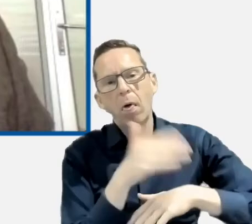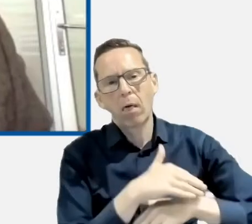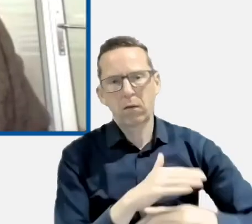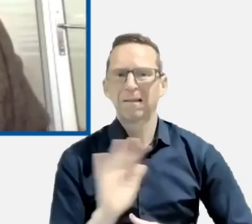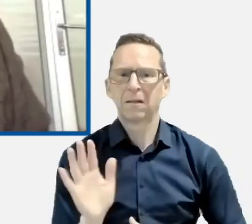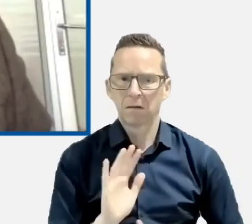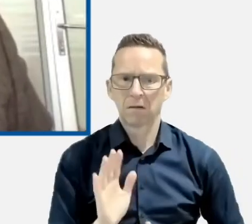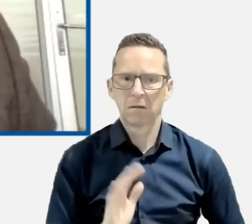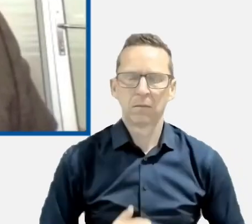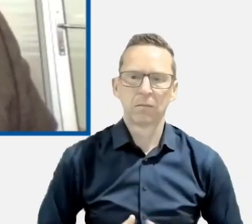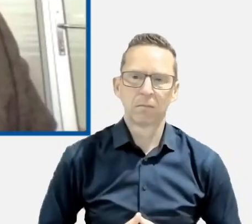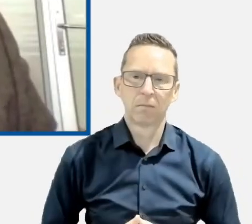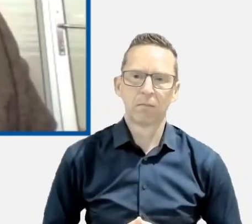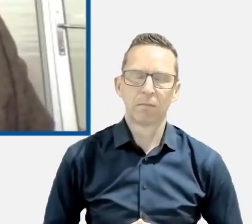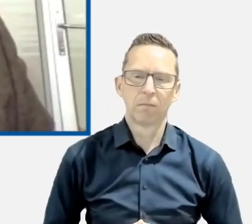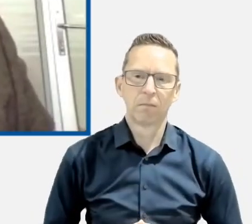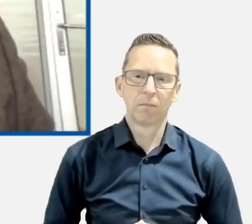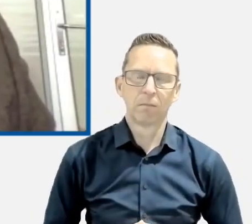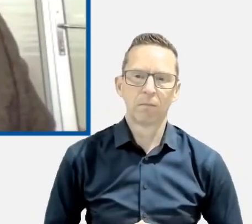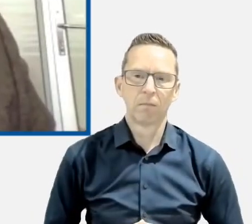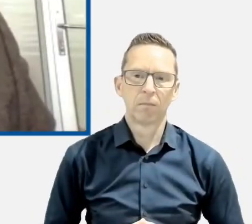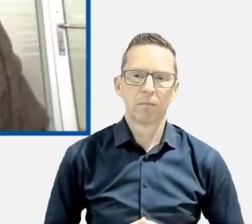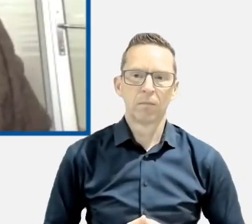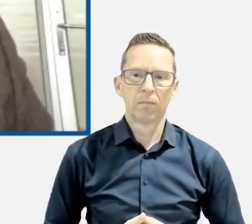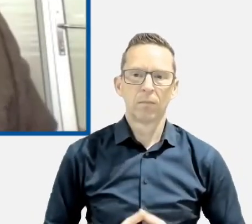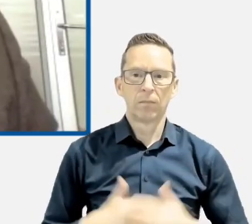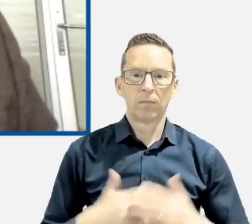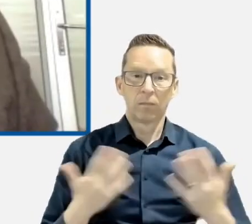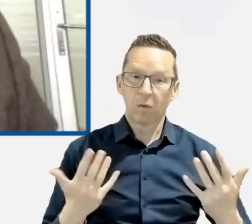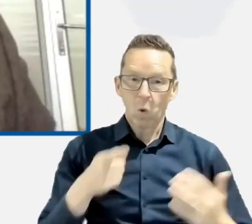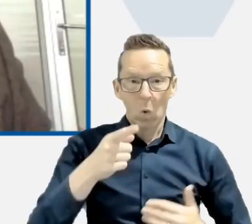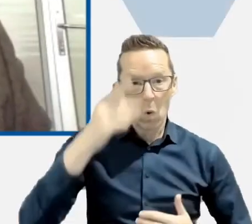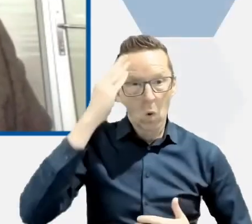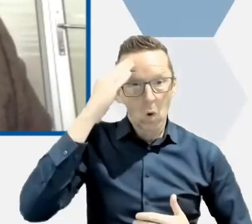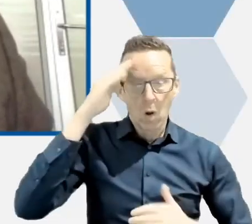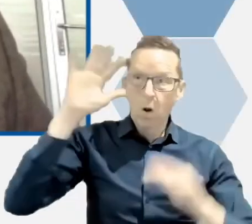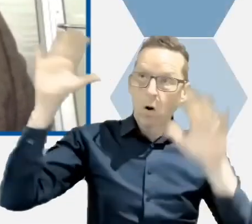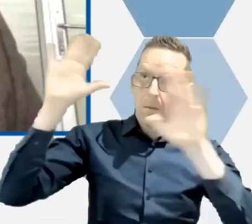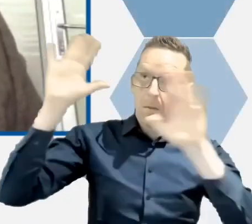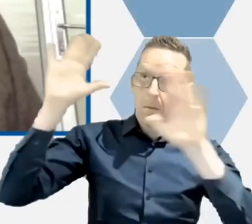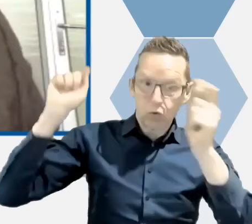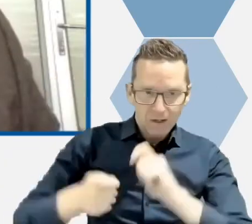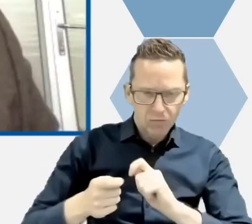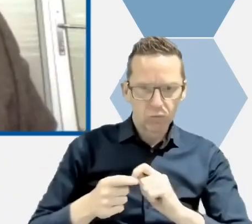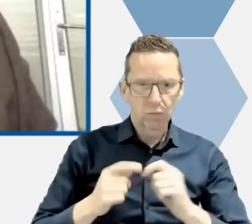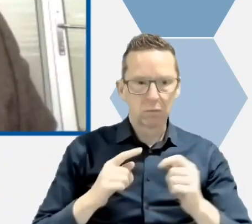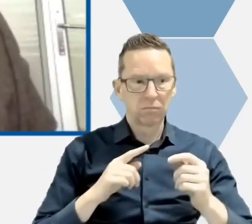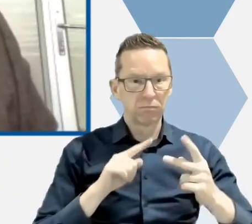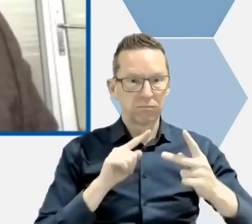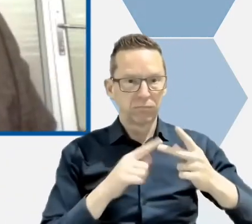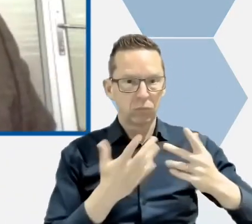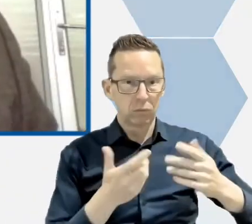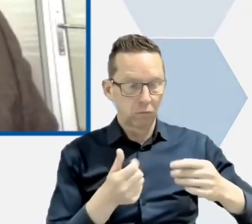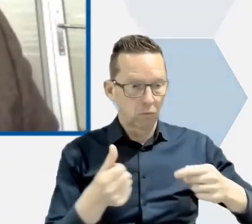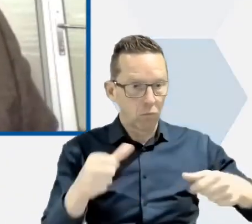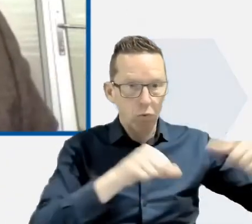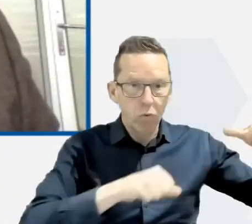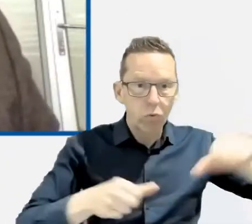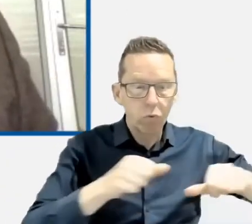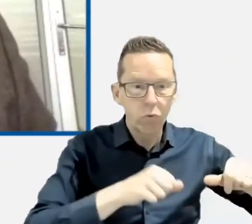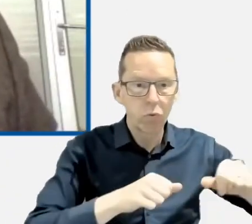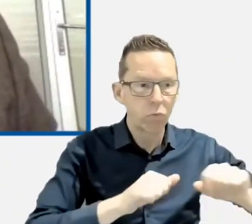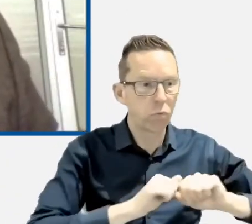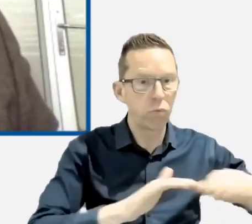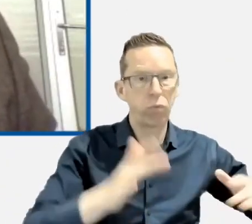bioepidemiological risks that are happening. And over above COVID-19, there are certain risks of diseases evolving in the neighboring